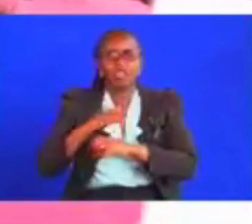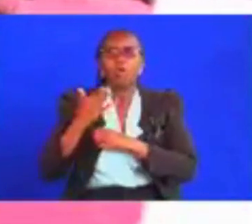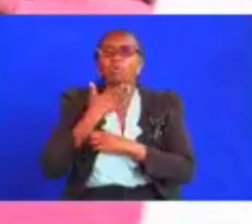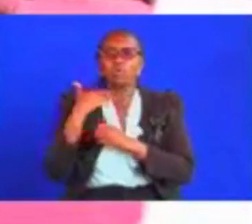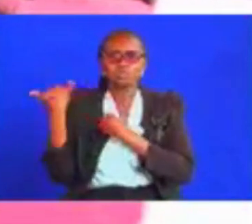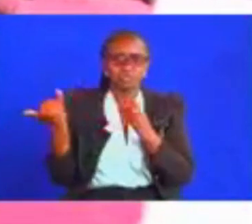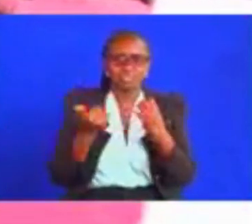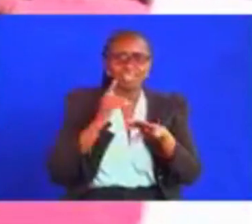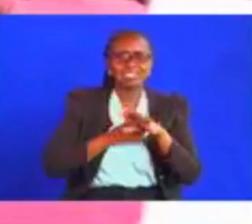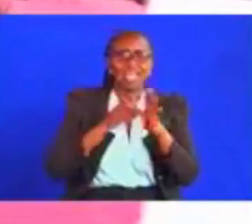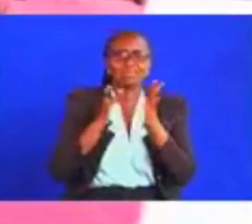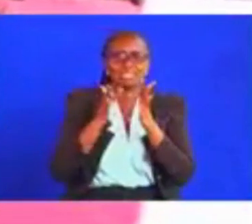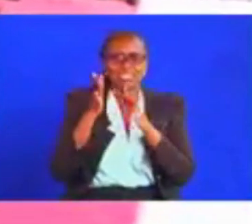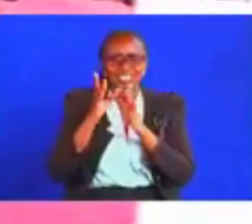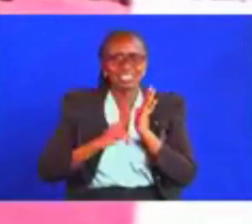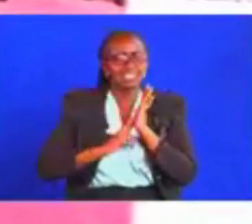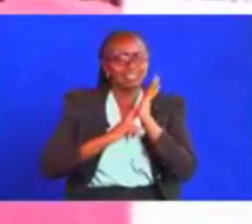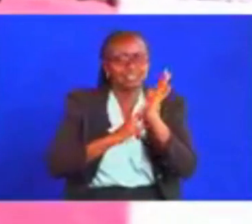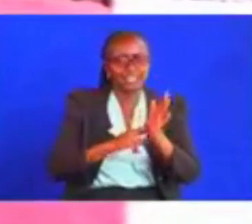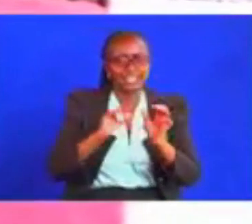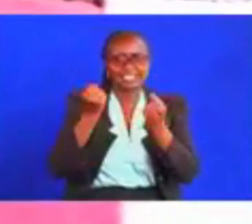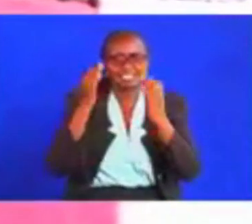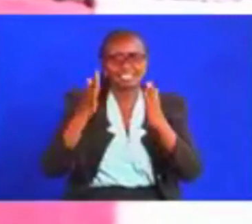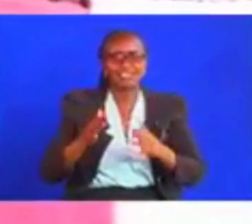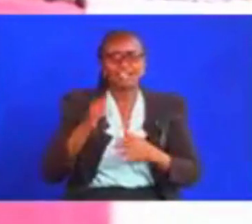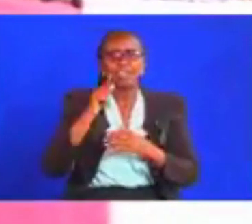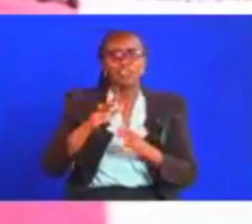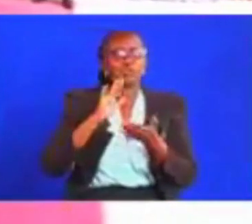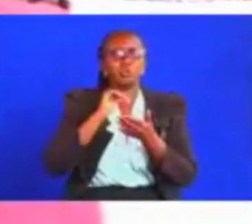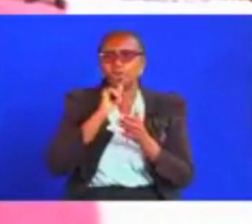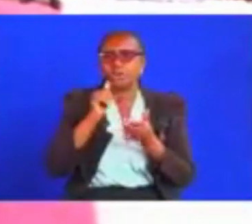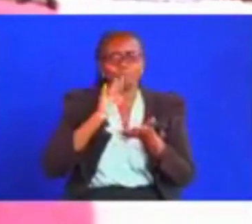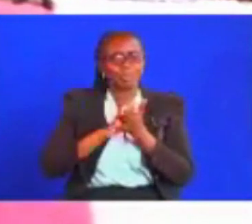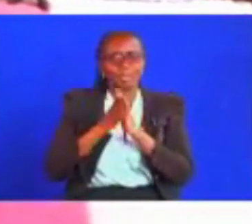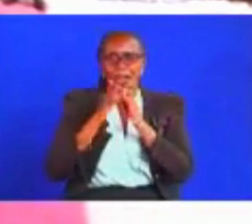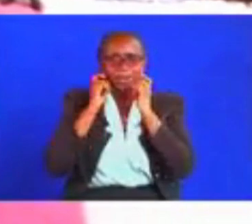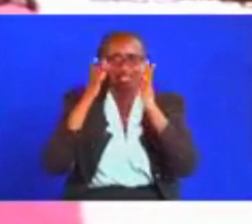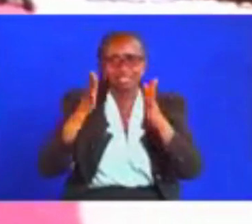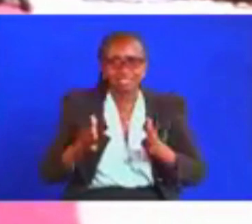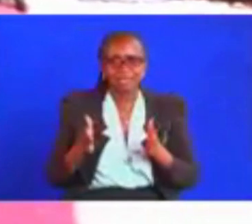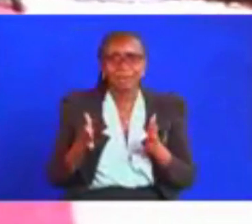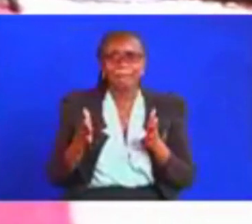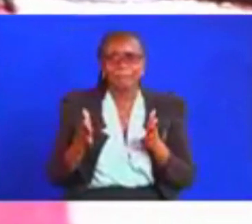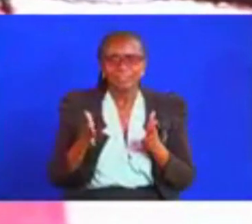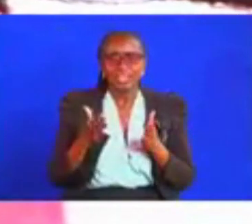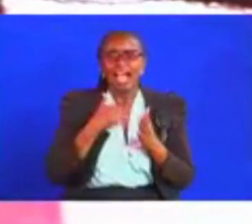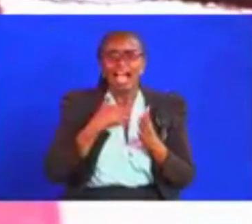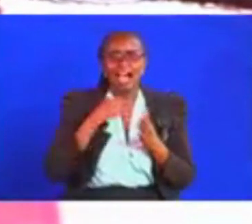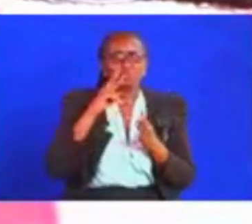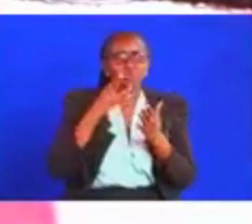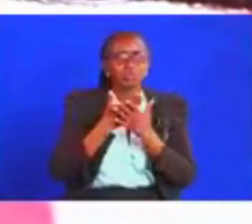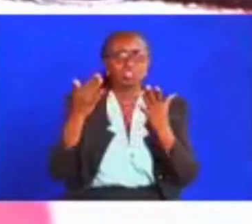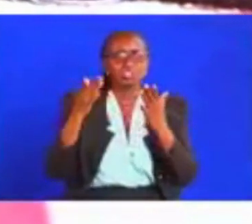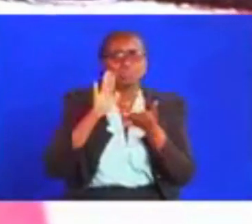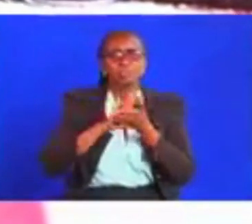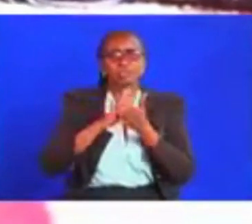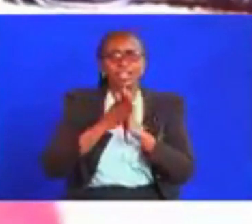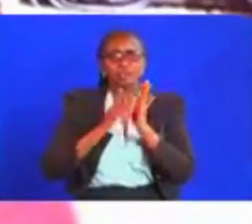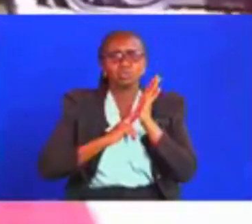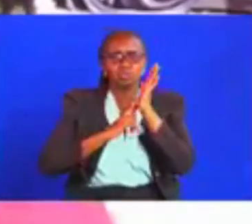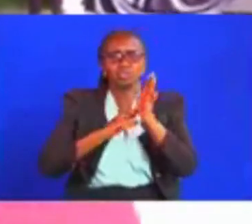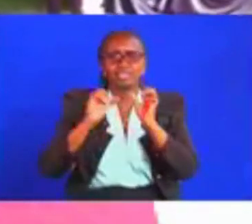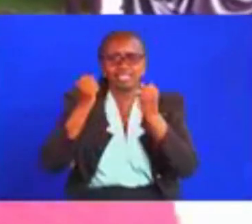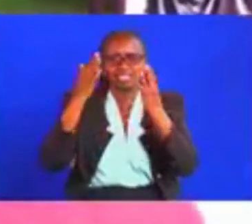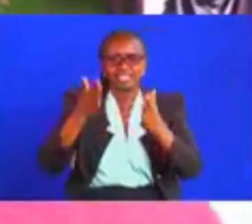when he is revealed as Savior, you are no longer a sinner. There are two implications to his being revealed as Savior. The spirit